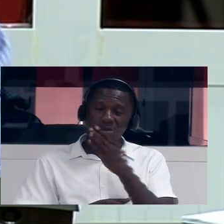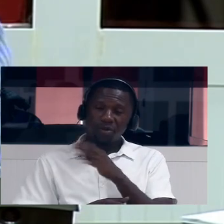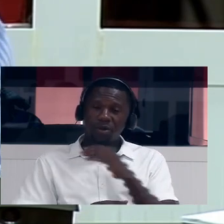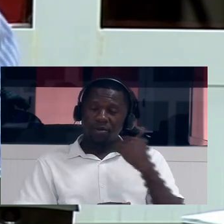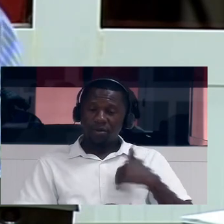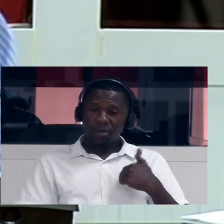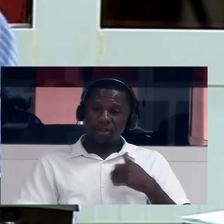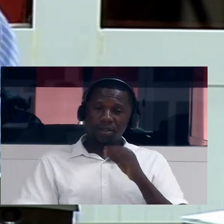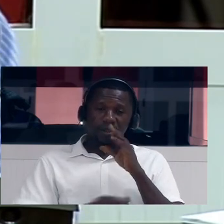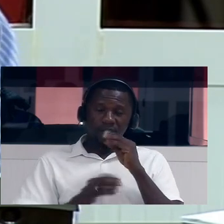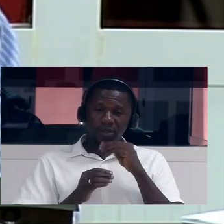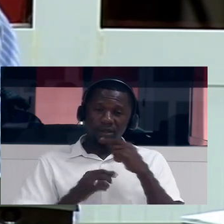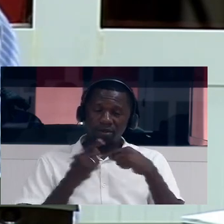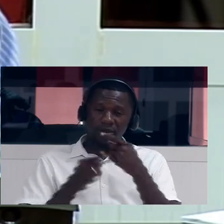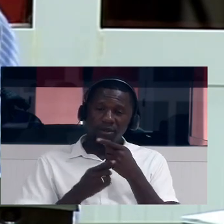that meeting.